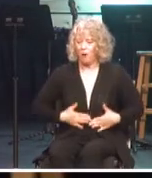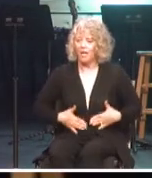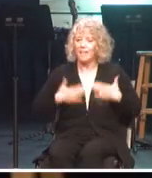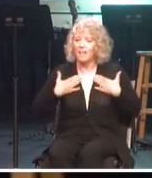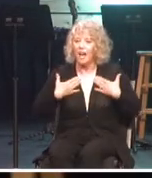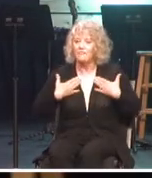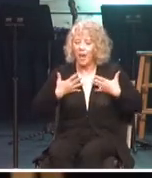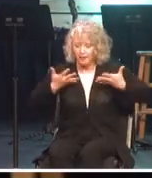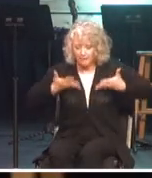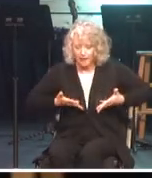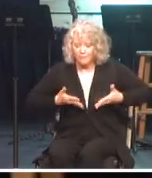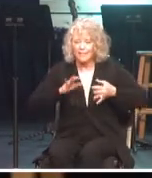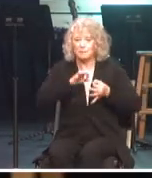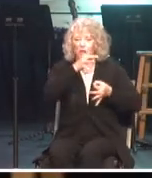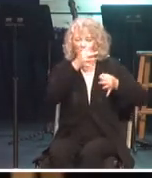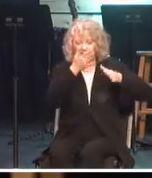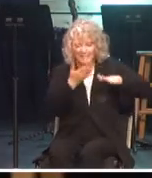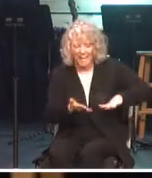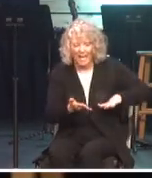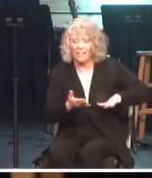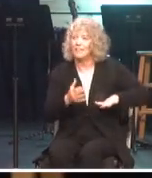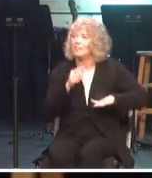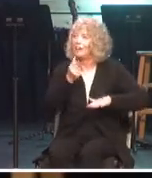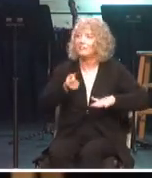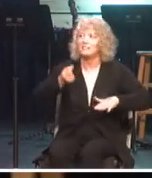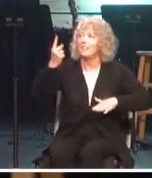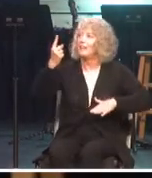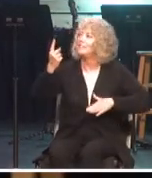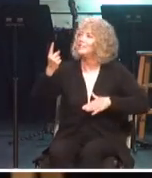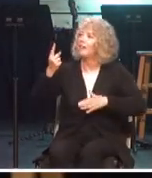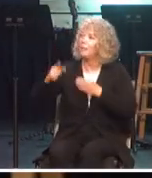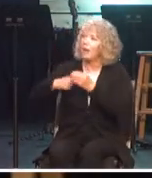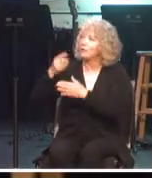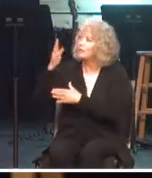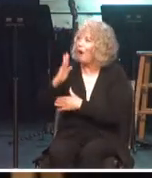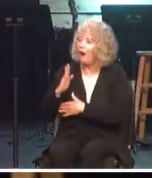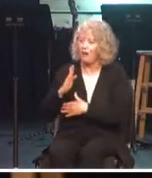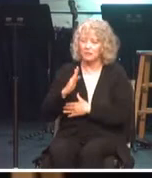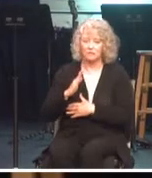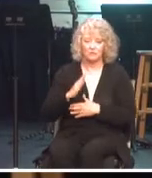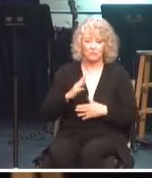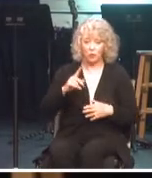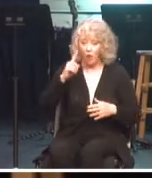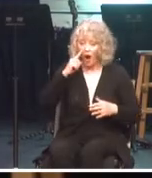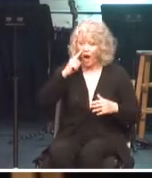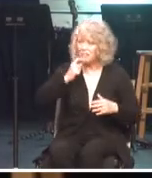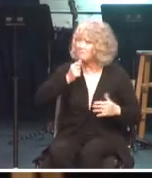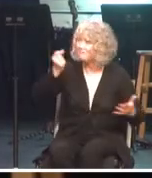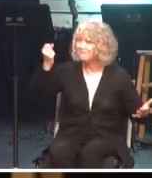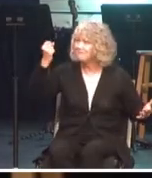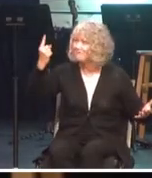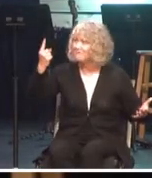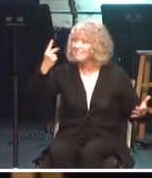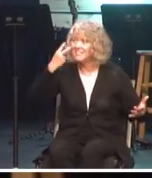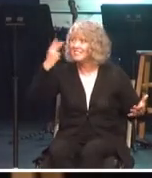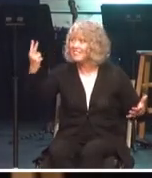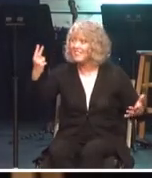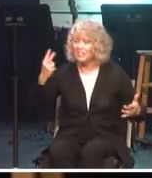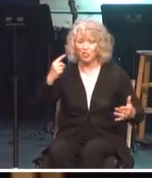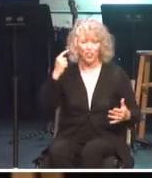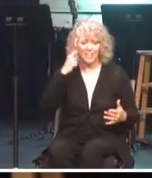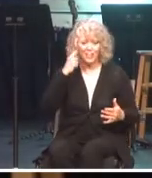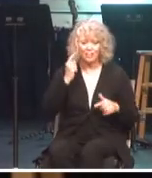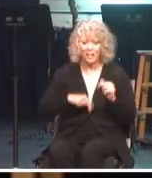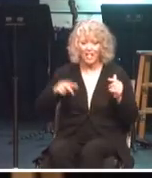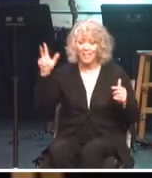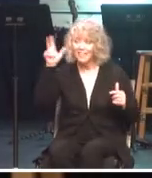Has rendered us spiritually dead to the things of God, from the eyes to the ears to the heart to our very